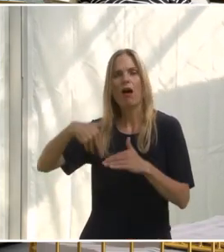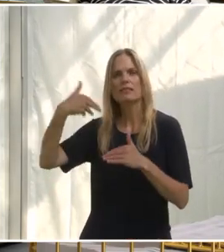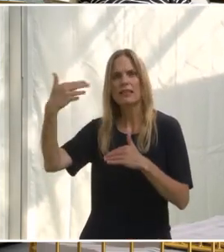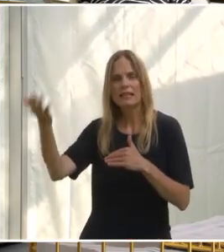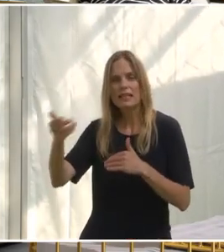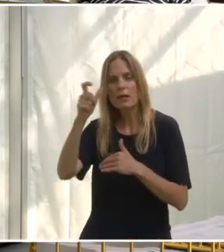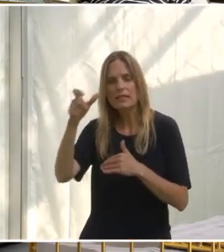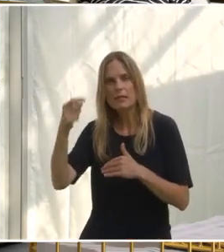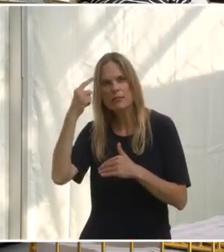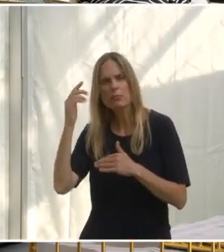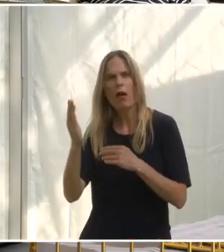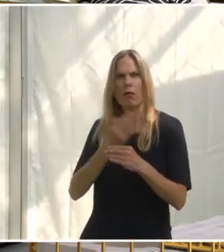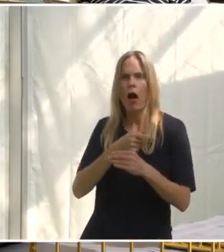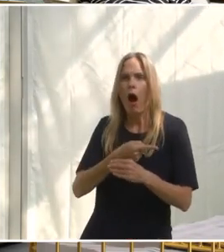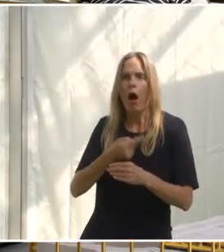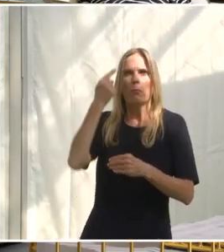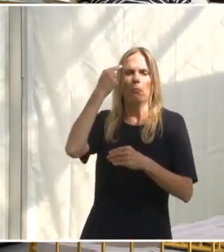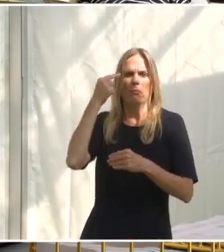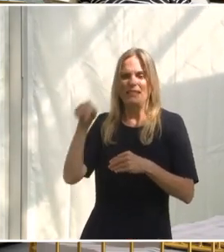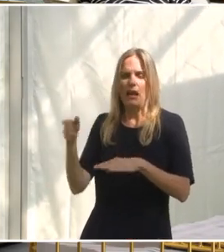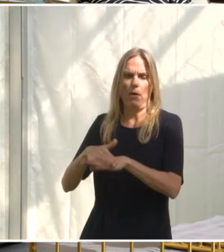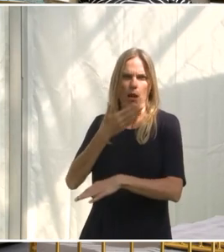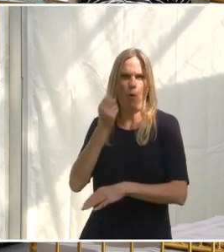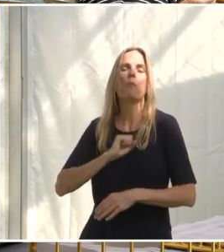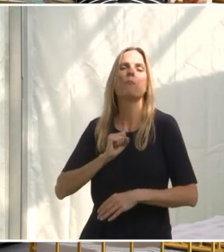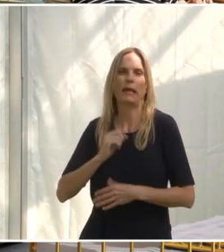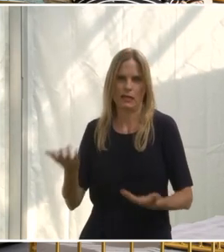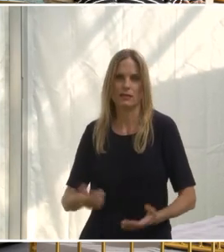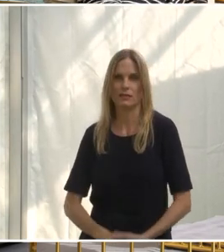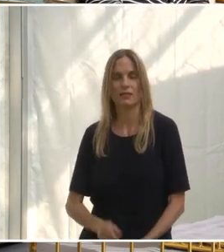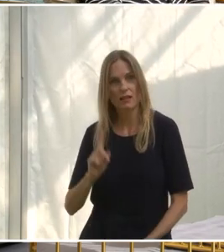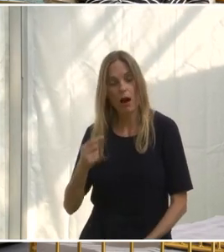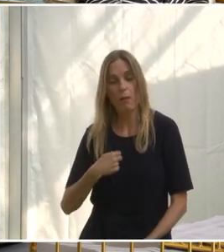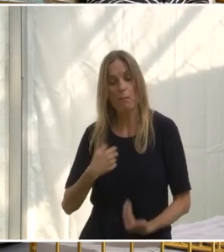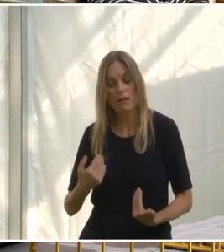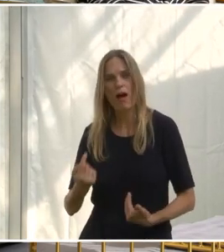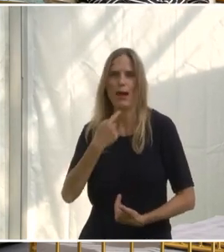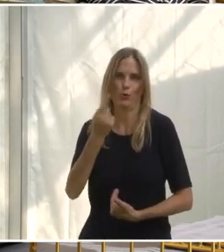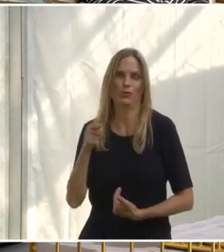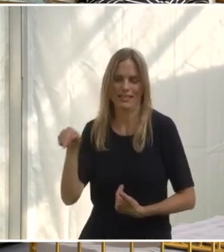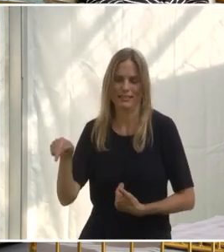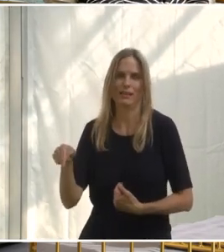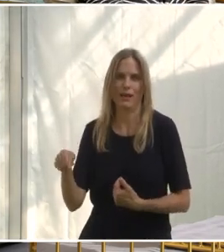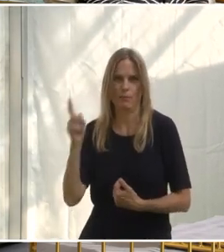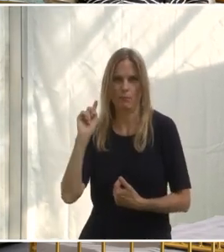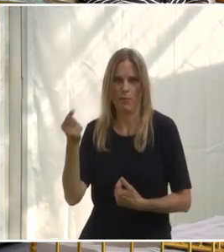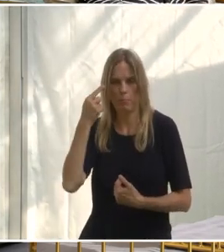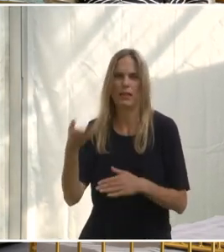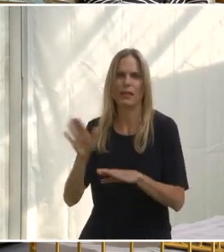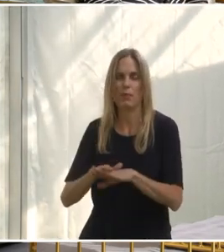we didn't think about that? So I think that is what I say here. So how well